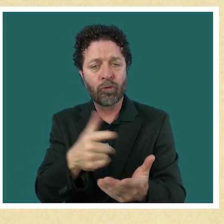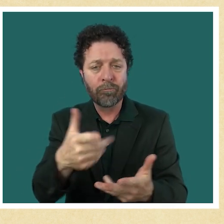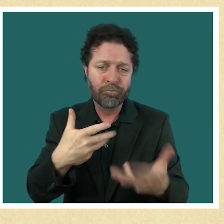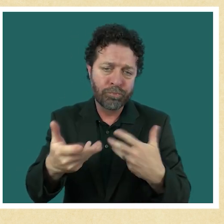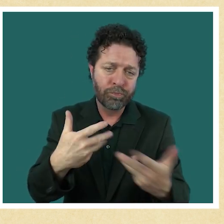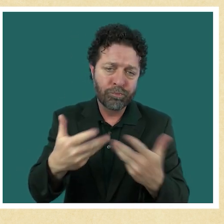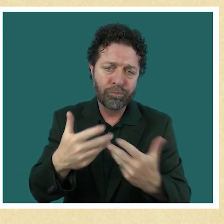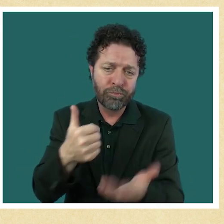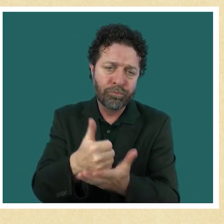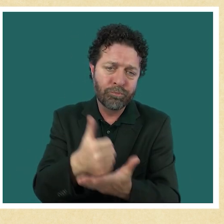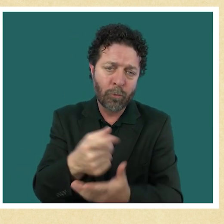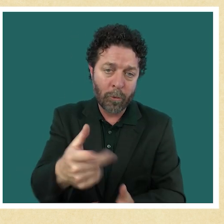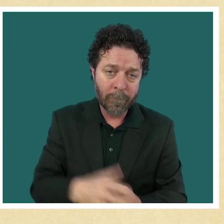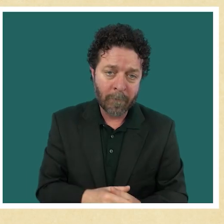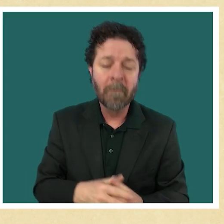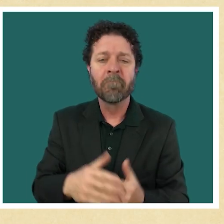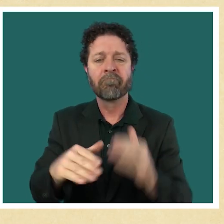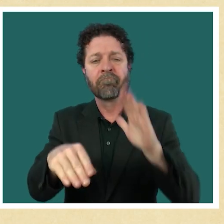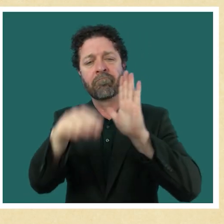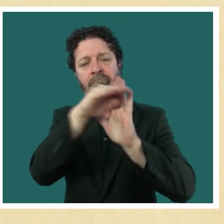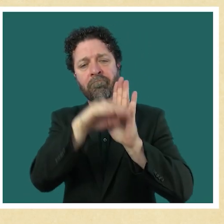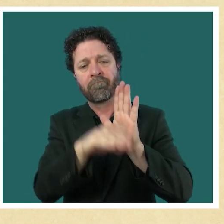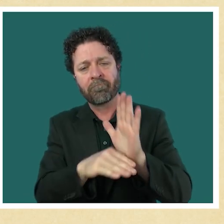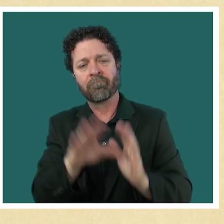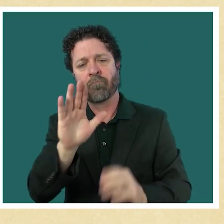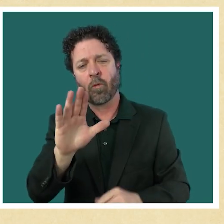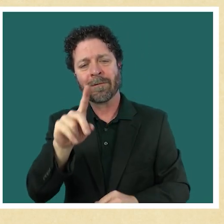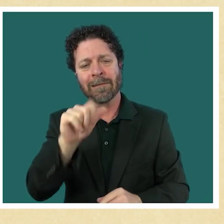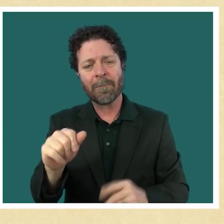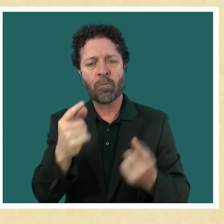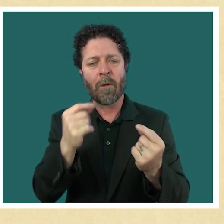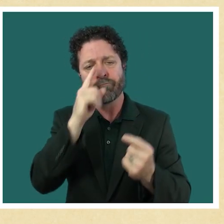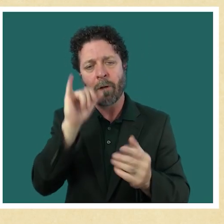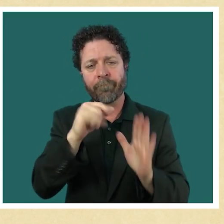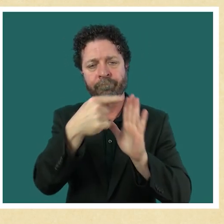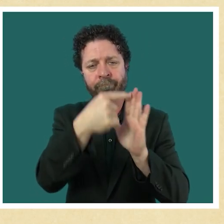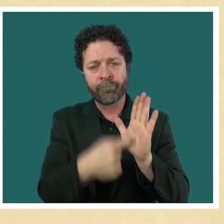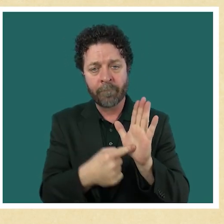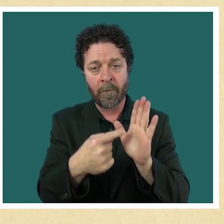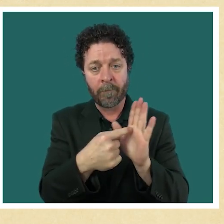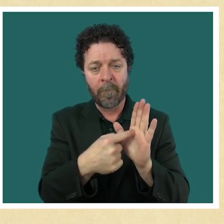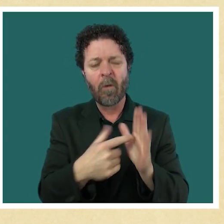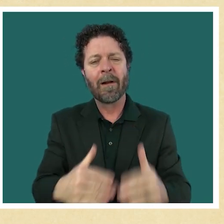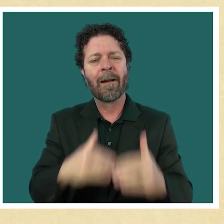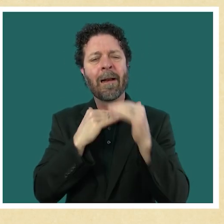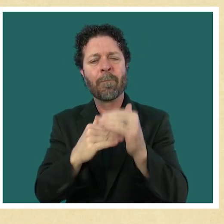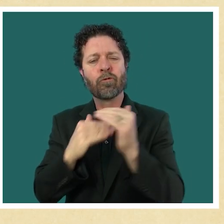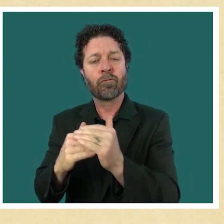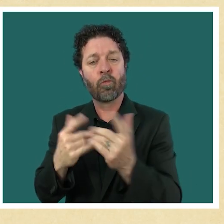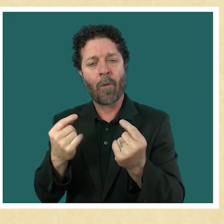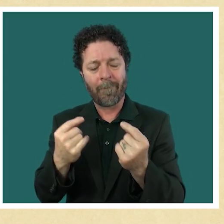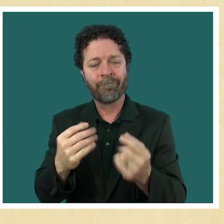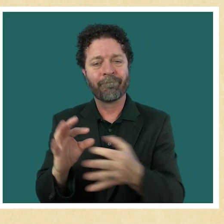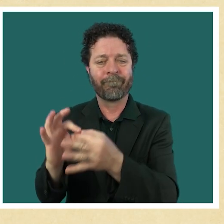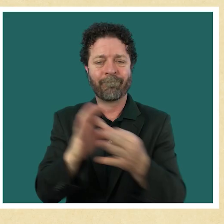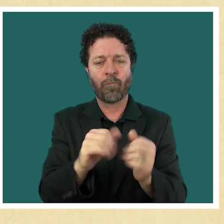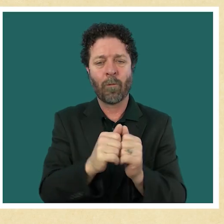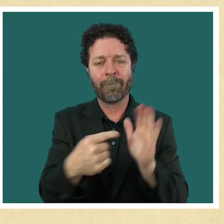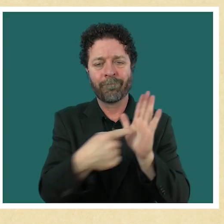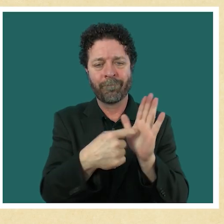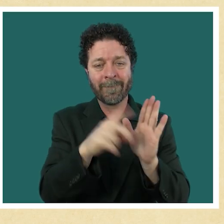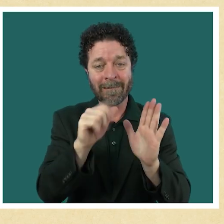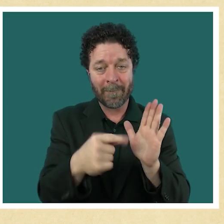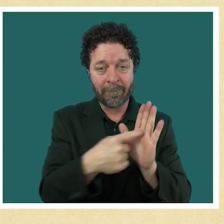of years your doctor has treated you, a list of your relevant disabilities, the limitations you have because